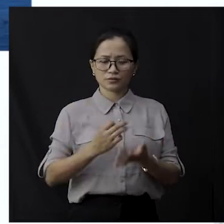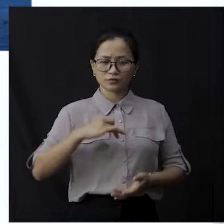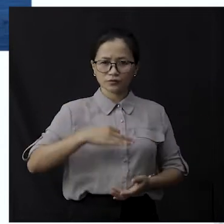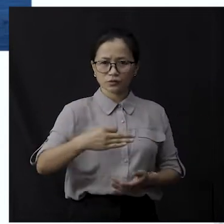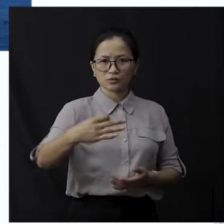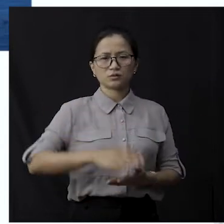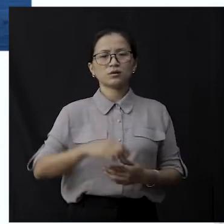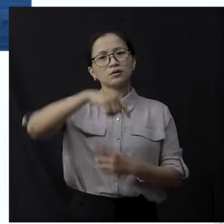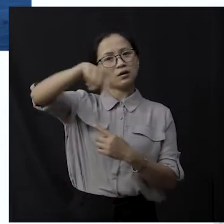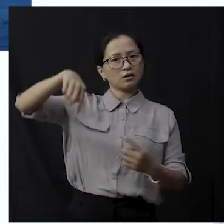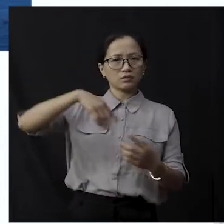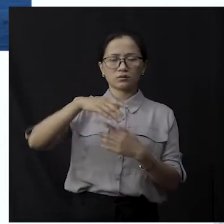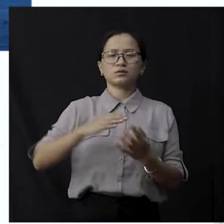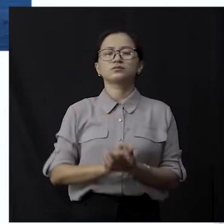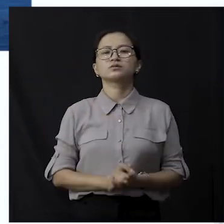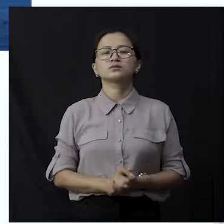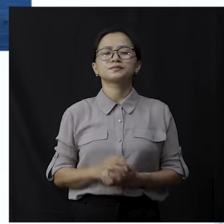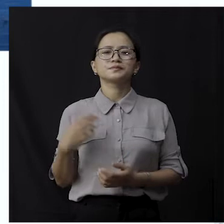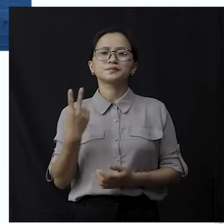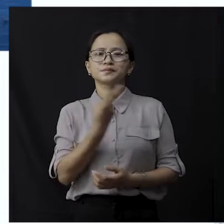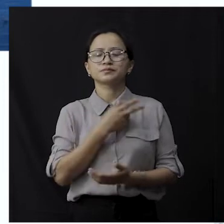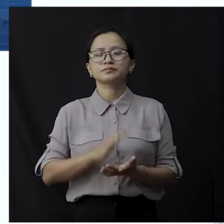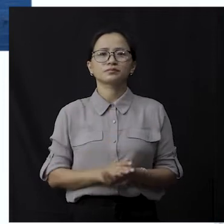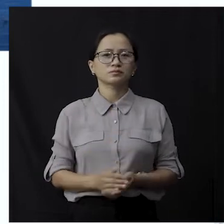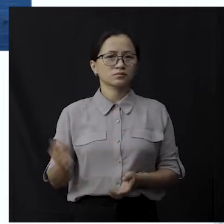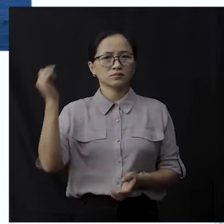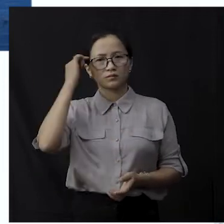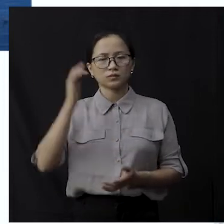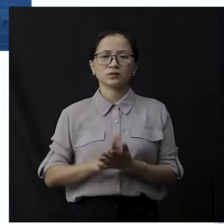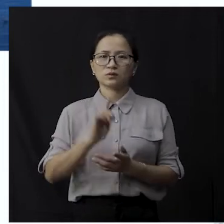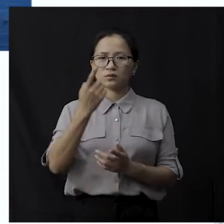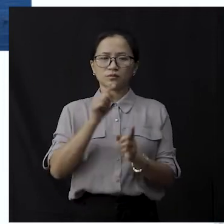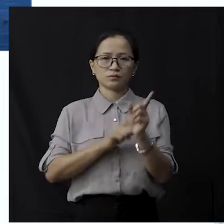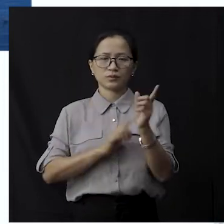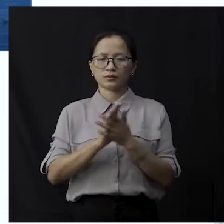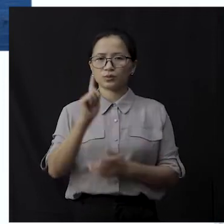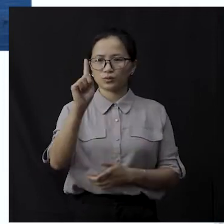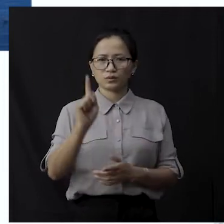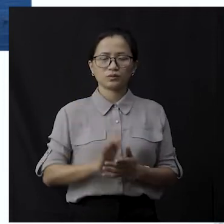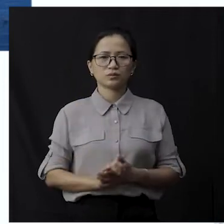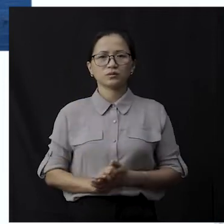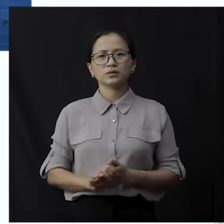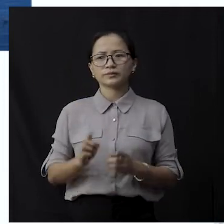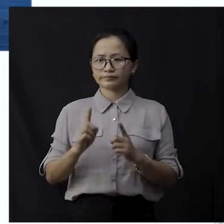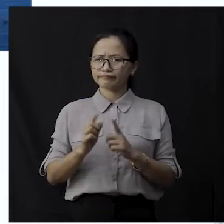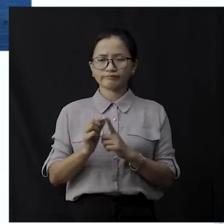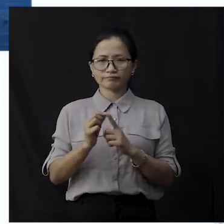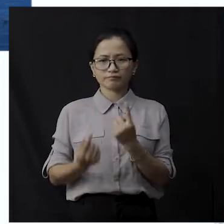us, right? So let's recall them one by one. So there are